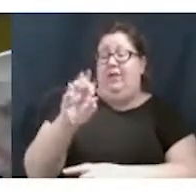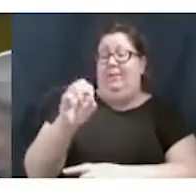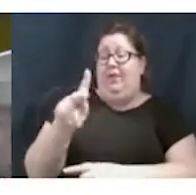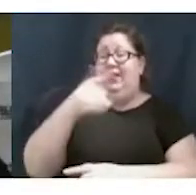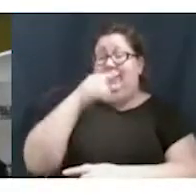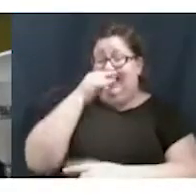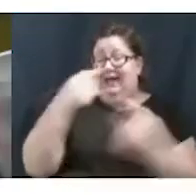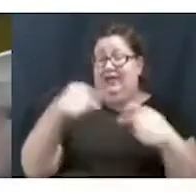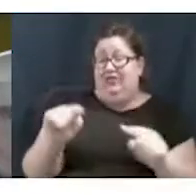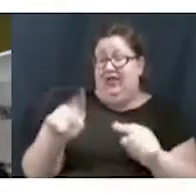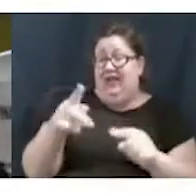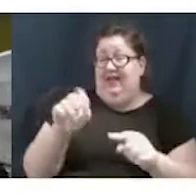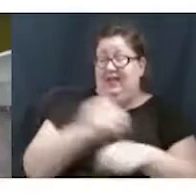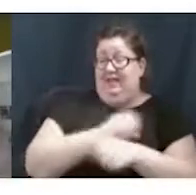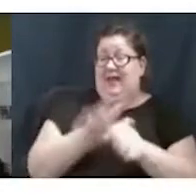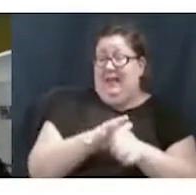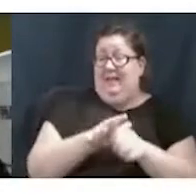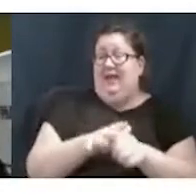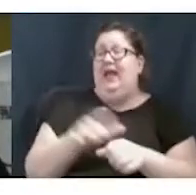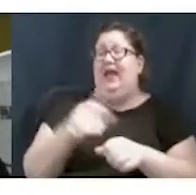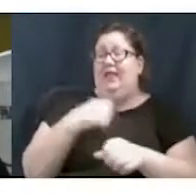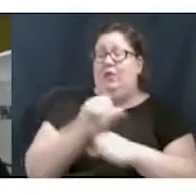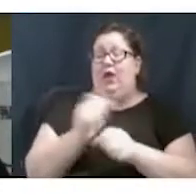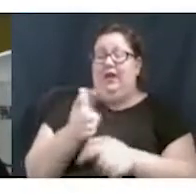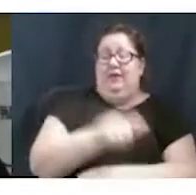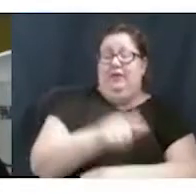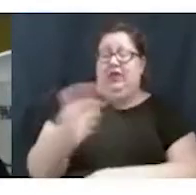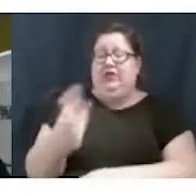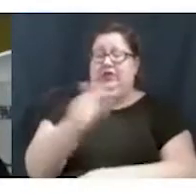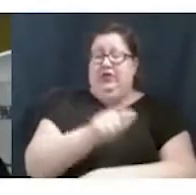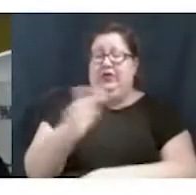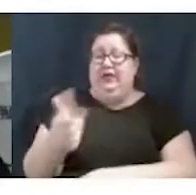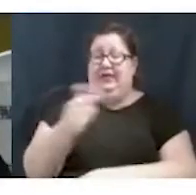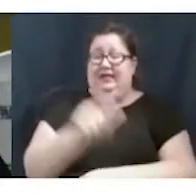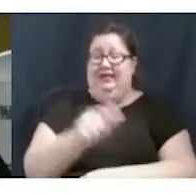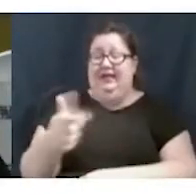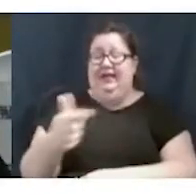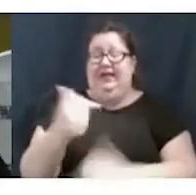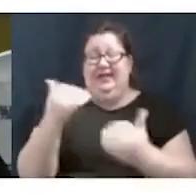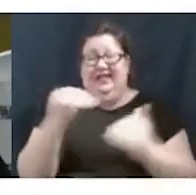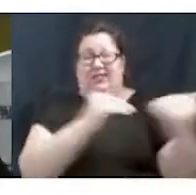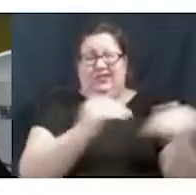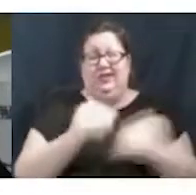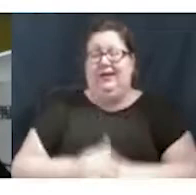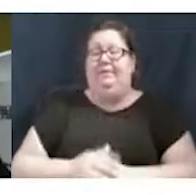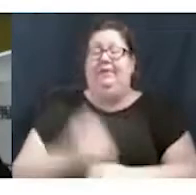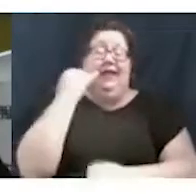had them working between those two based on restrictions. If they're able to